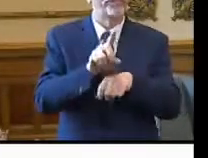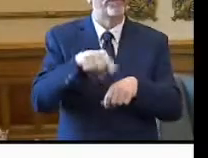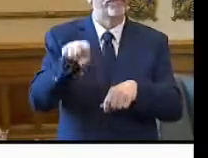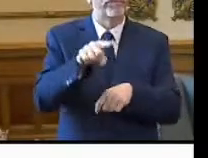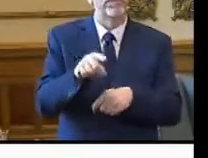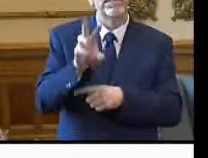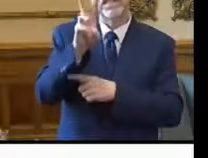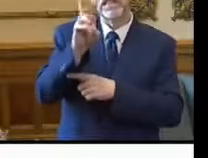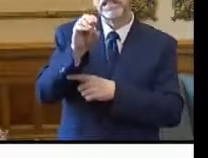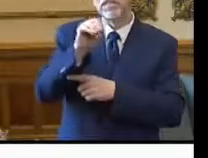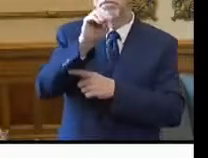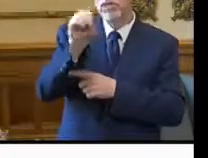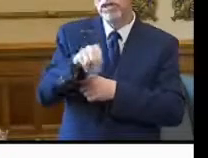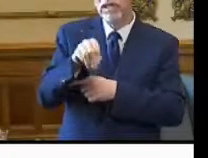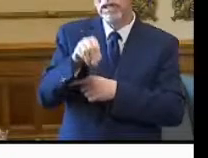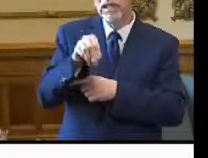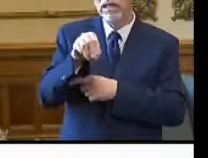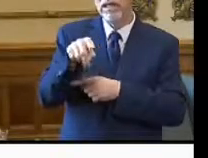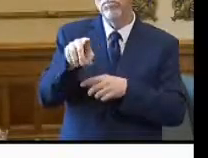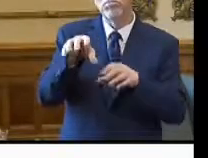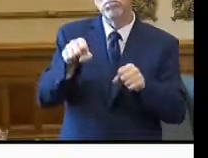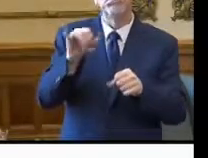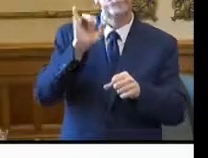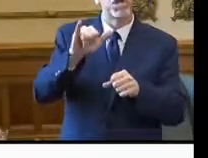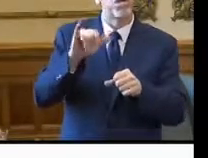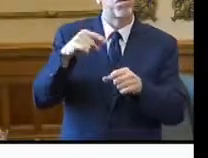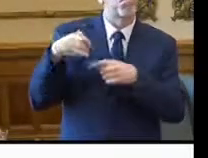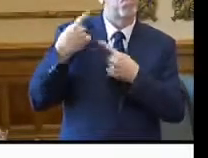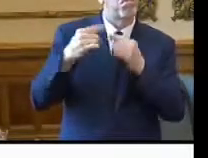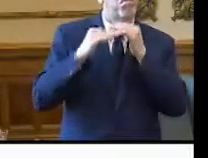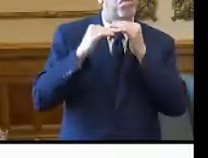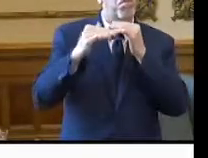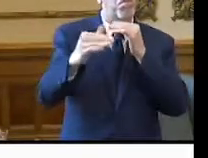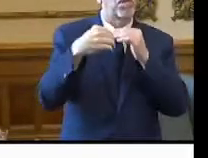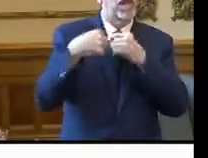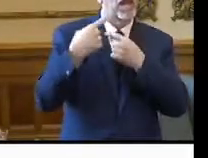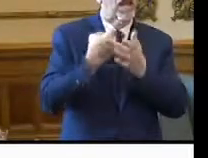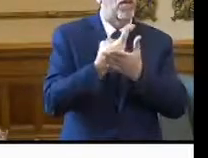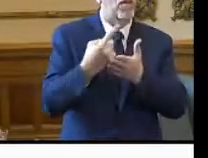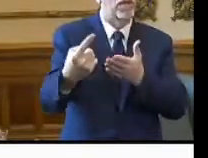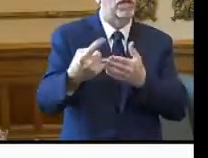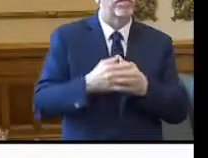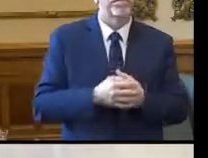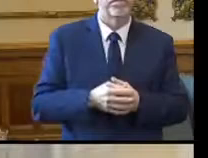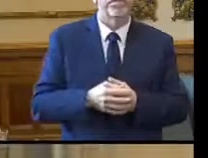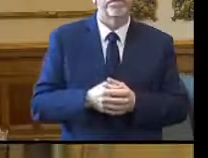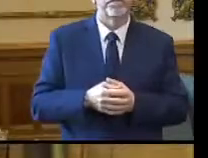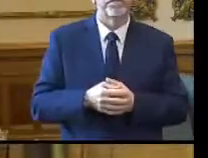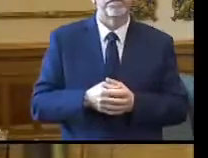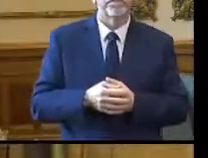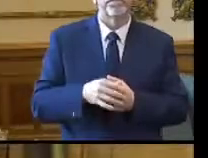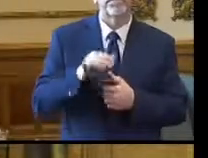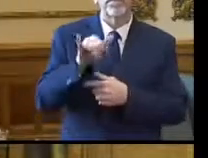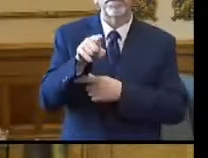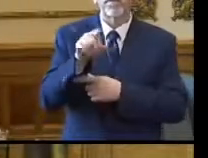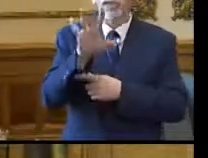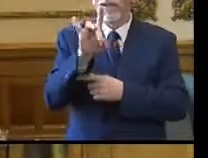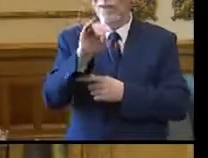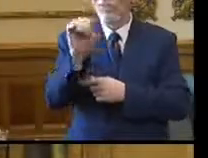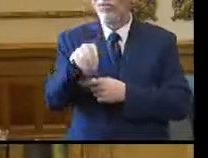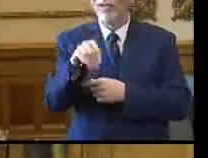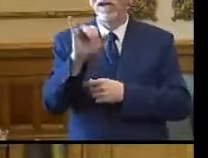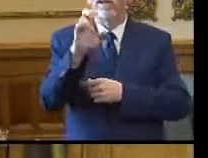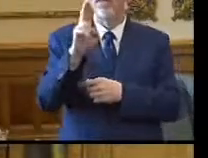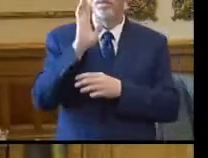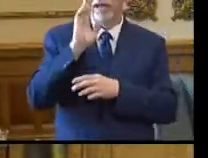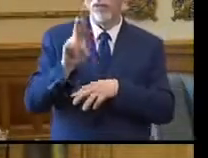about 60% occupancy rate has maintained very stable over the last week. Of those 58% of ICU